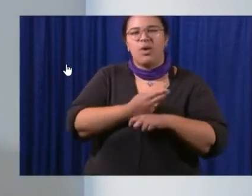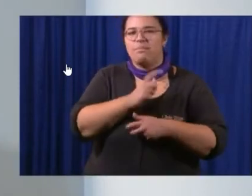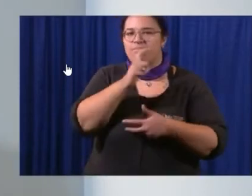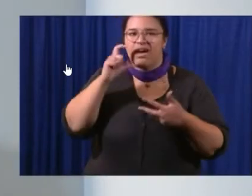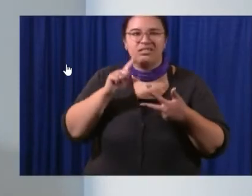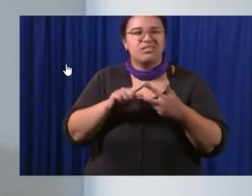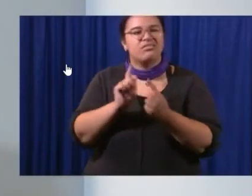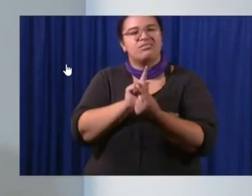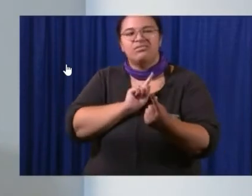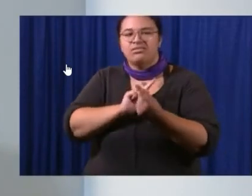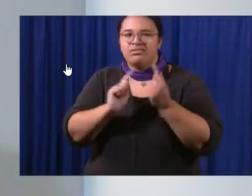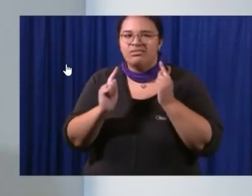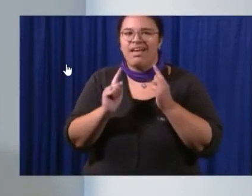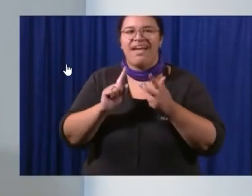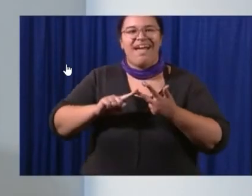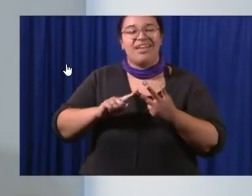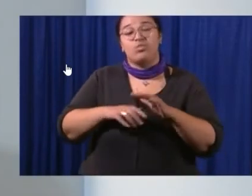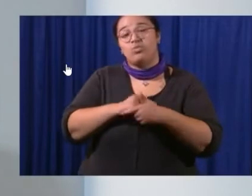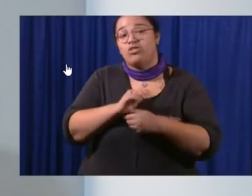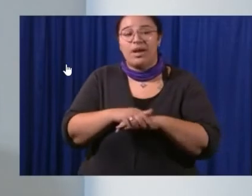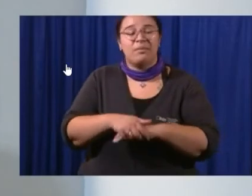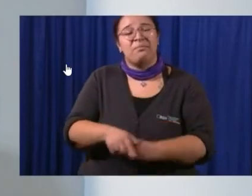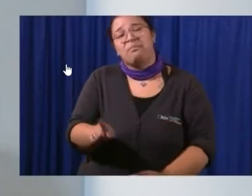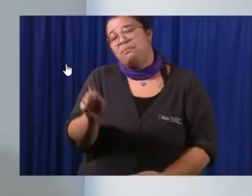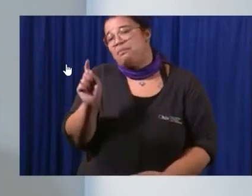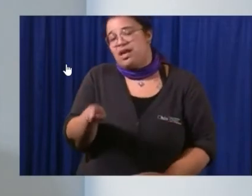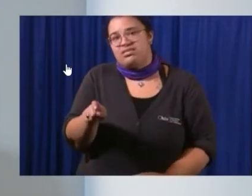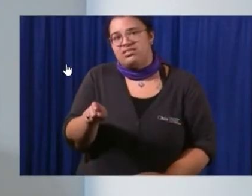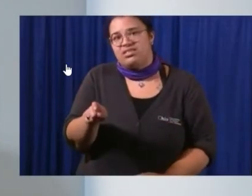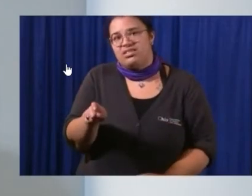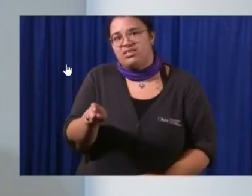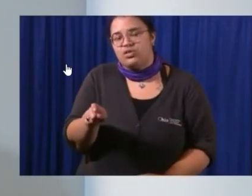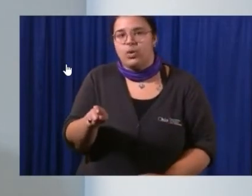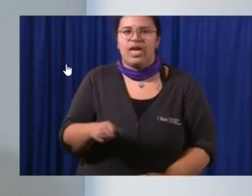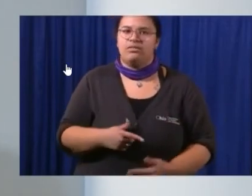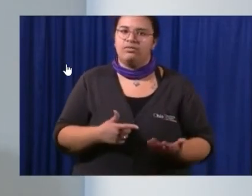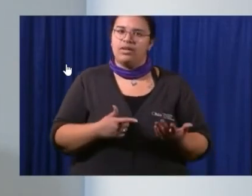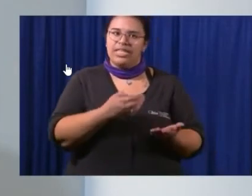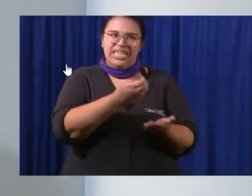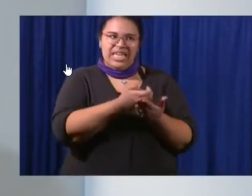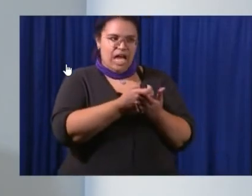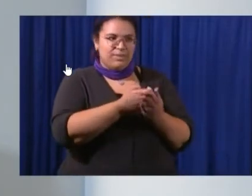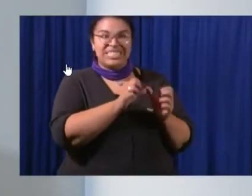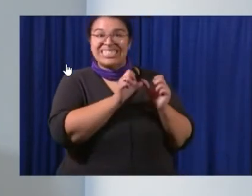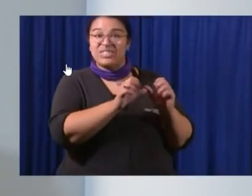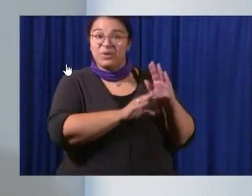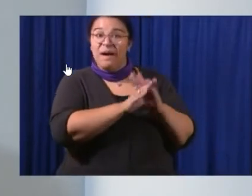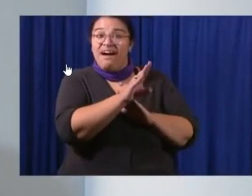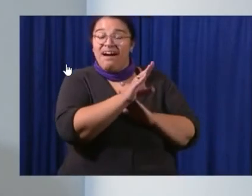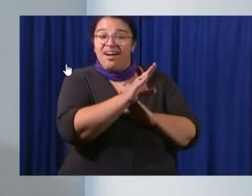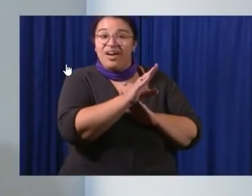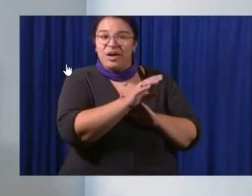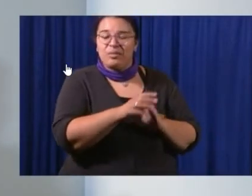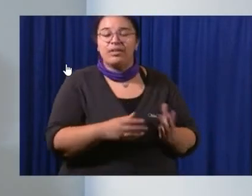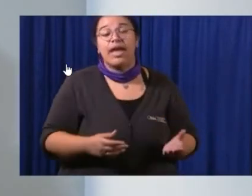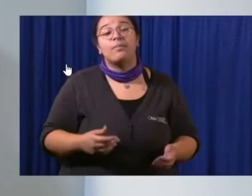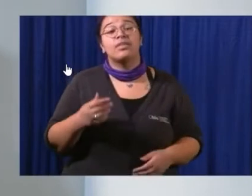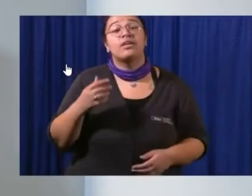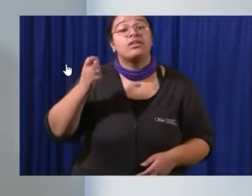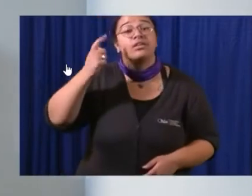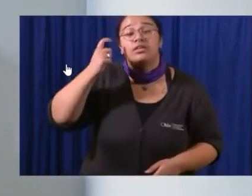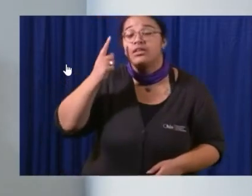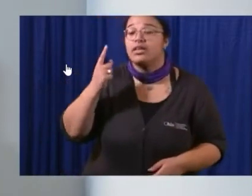economic aspects. And I think that's what we all want. I know that there's a disagreement a lot of times in our society. You can hear it just in this press conference. Some people